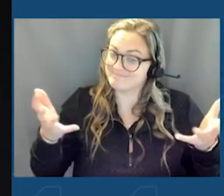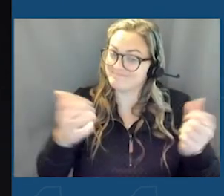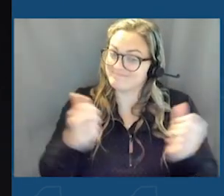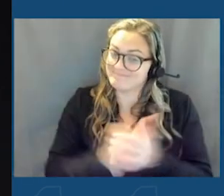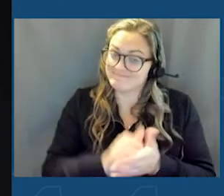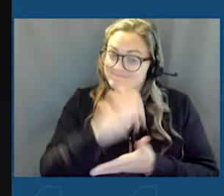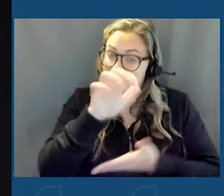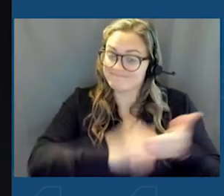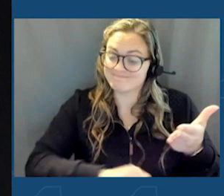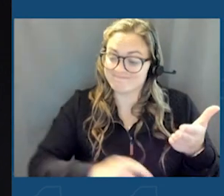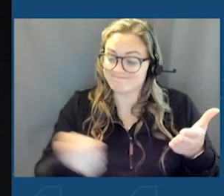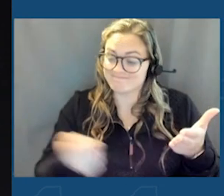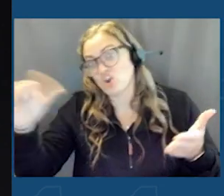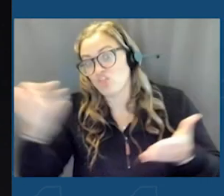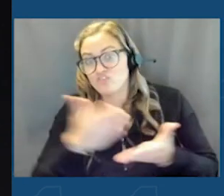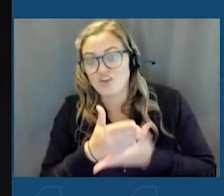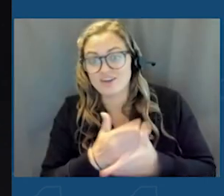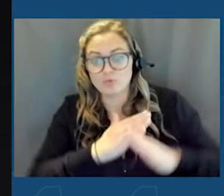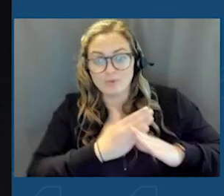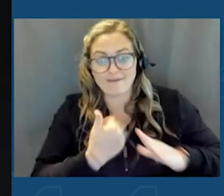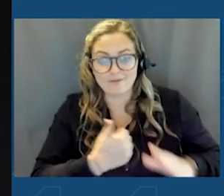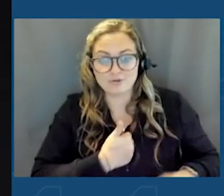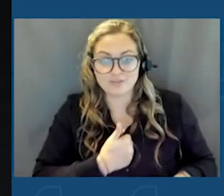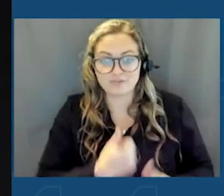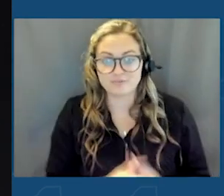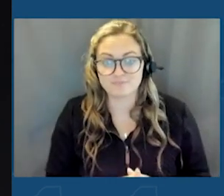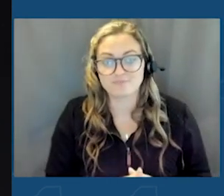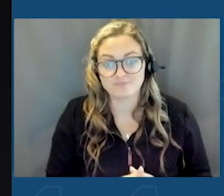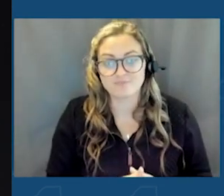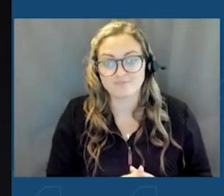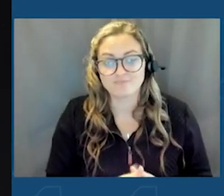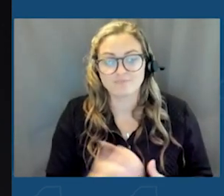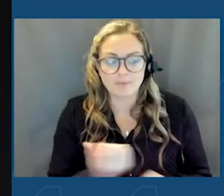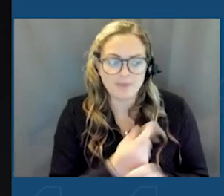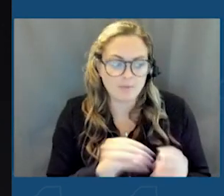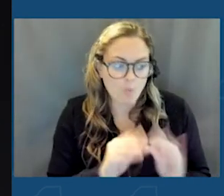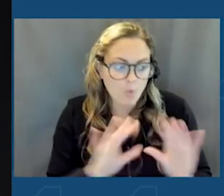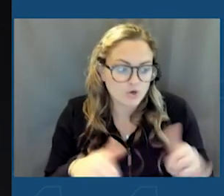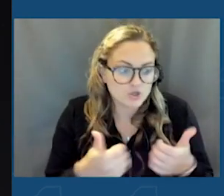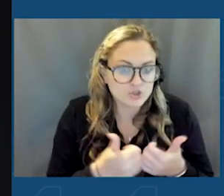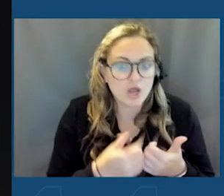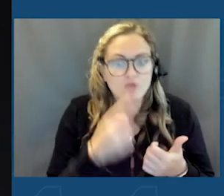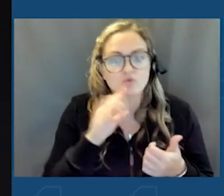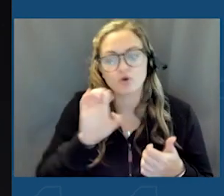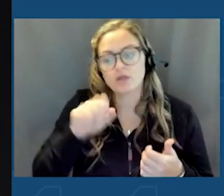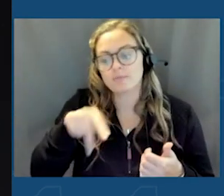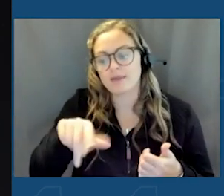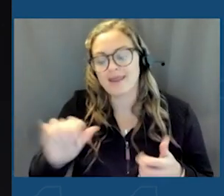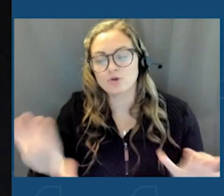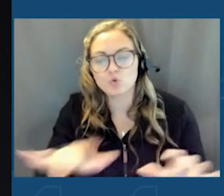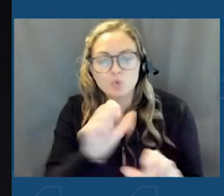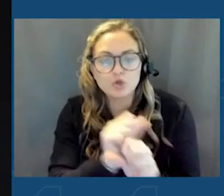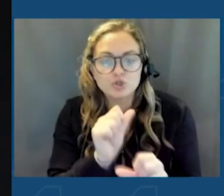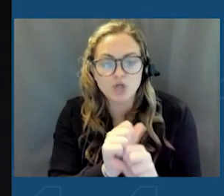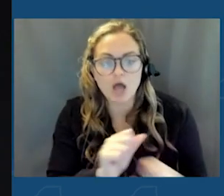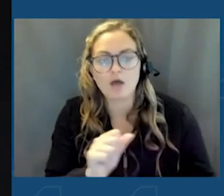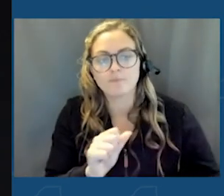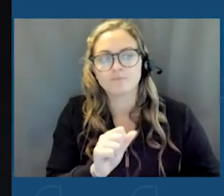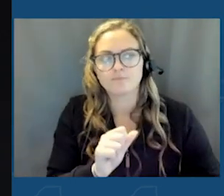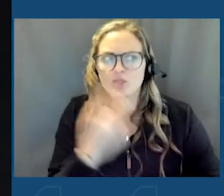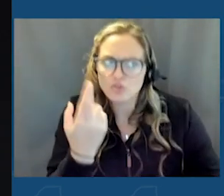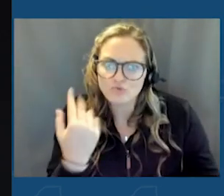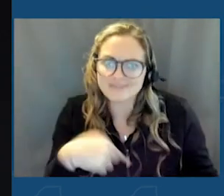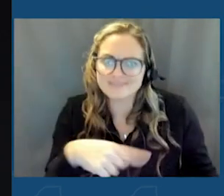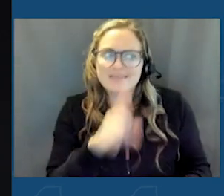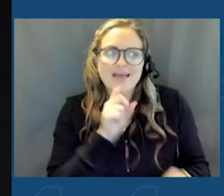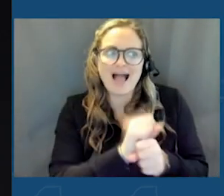our other rights, and that is to protect ourselves and to make it more challenging for the EPA to do their job. The reason they exist is to